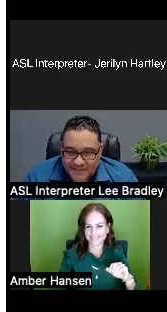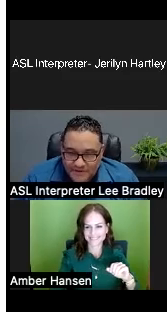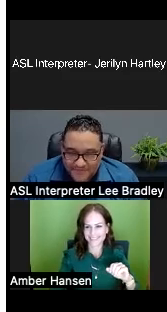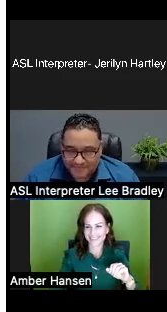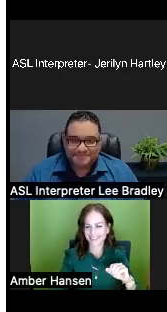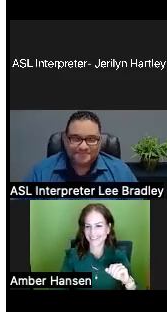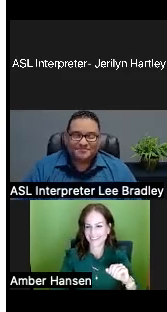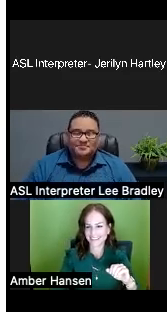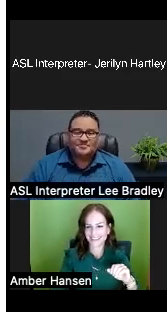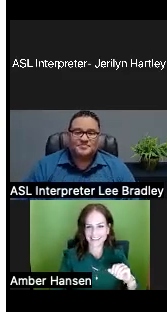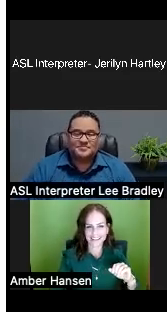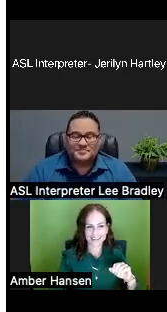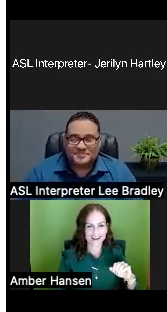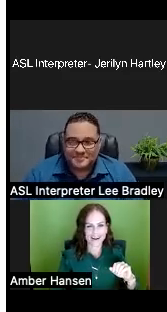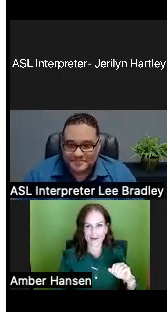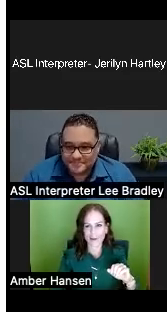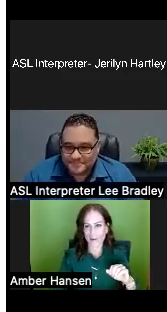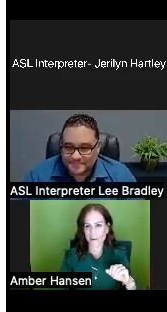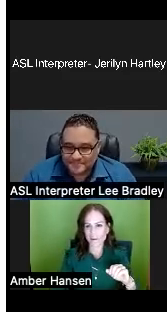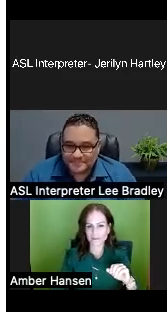Let's see how you did.